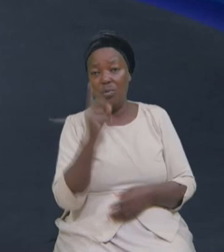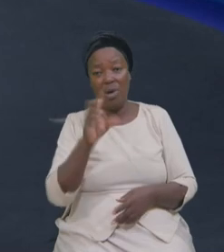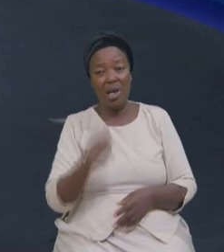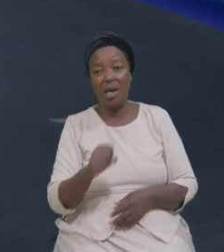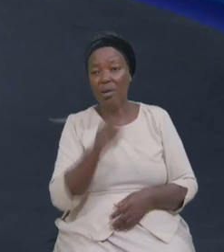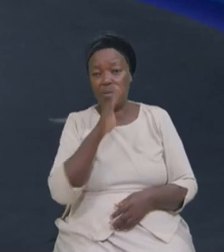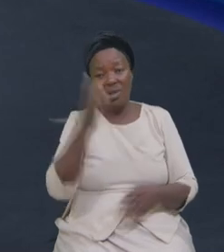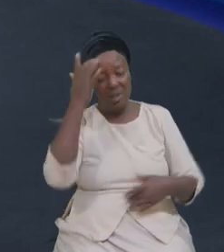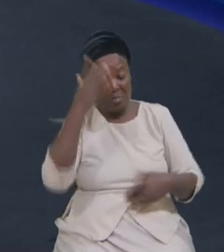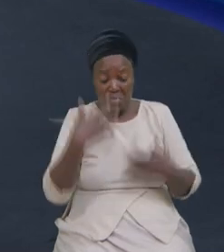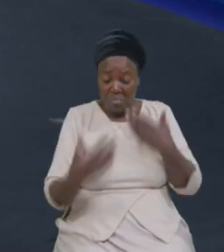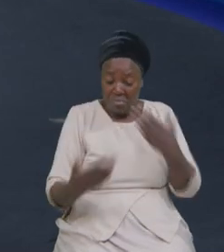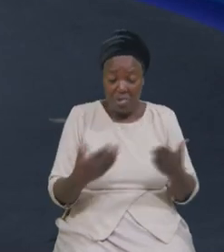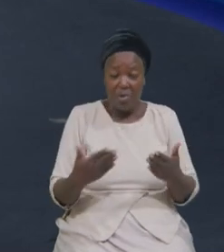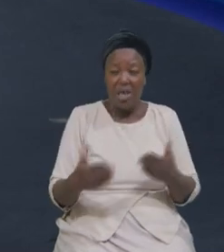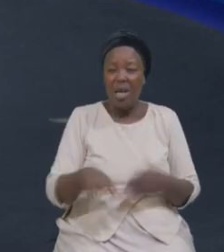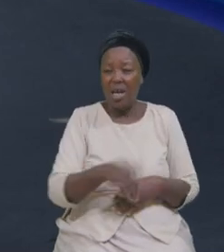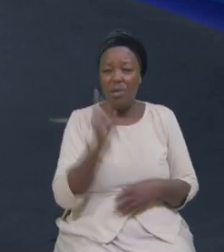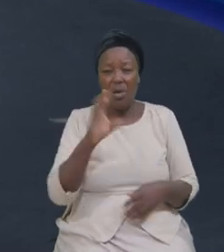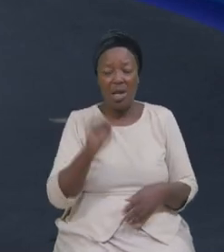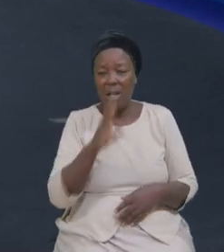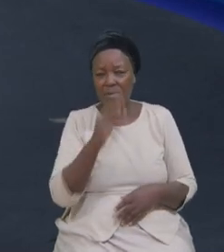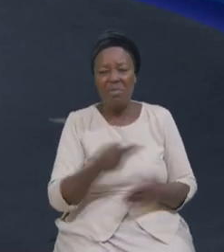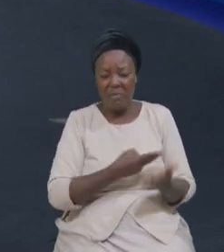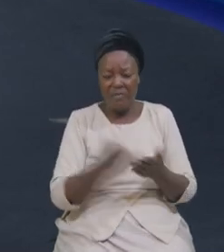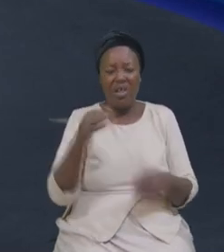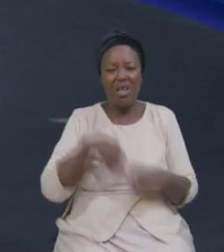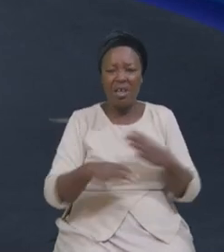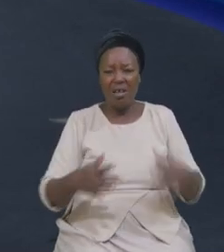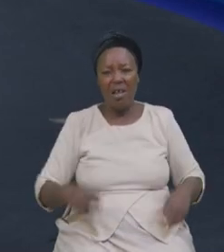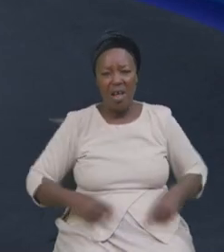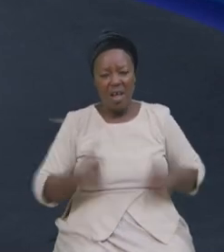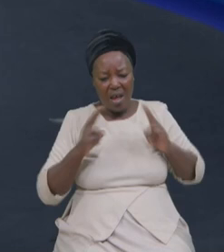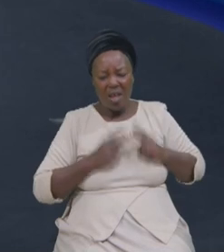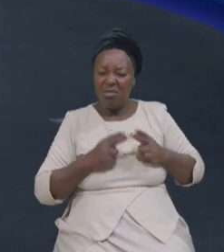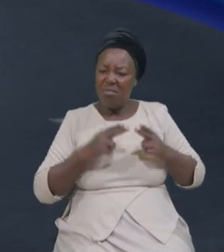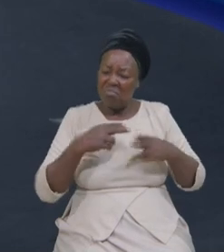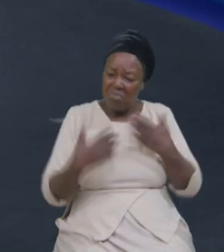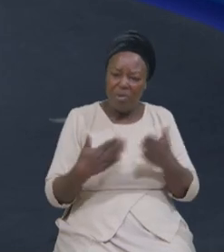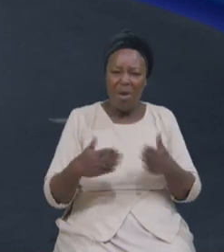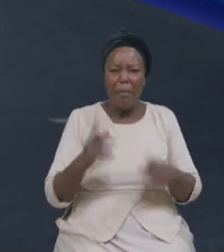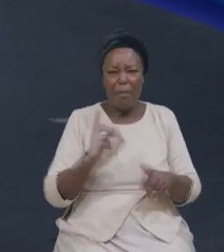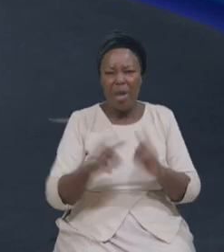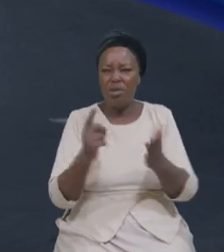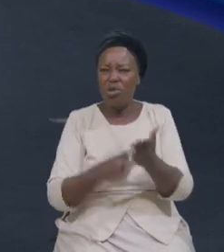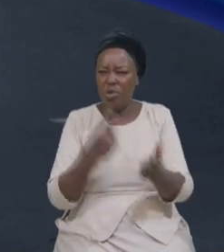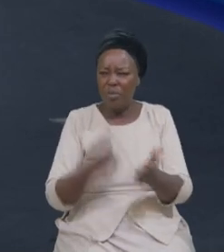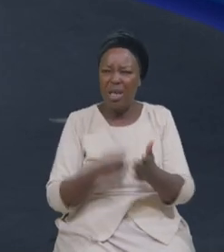maybe. Everybody can fail in health, maybe. But sometimes there are sicknesses that are